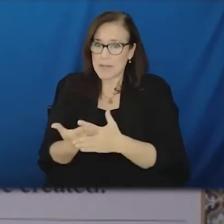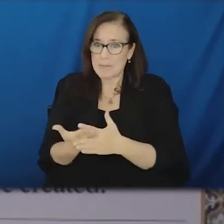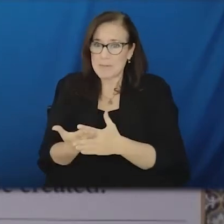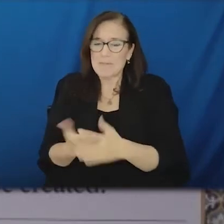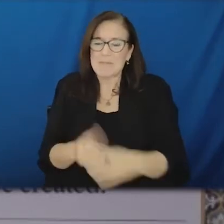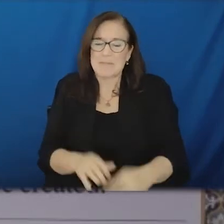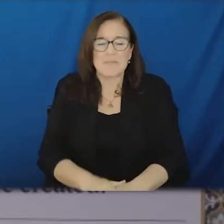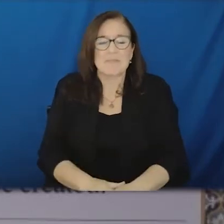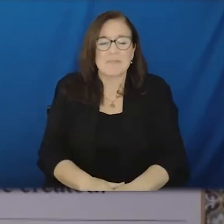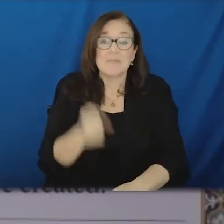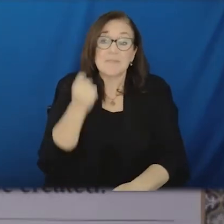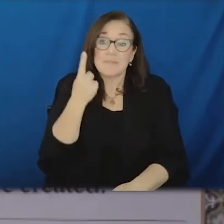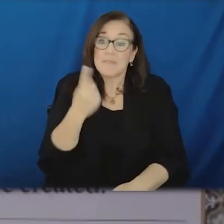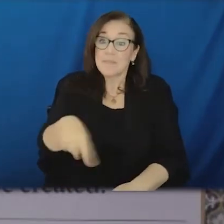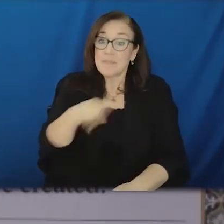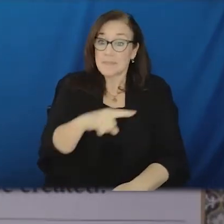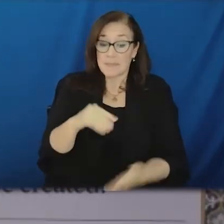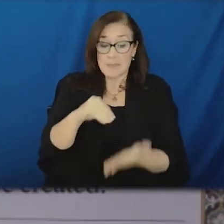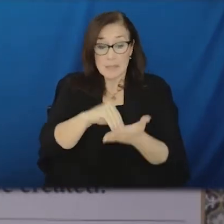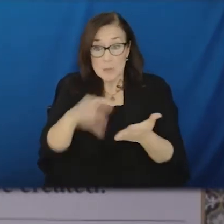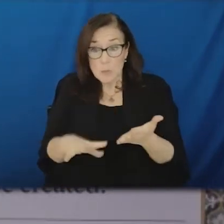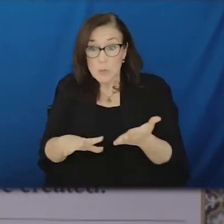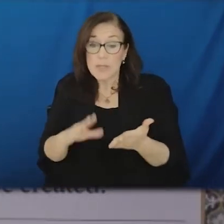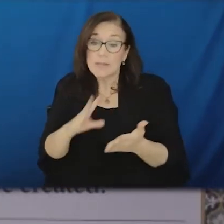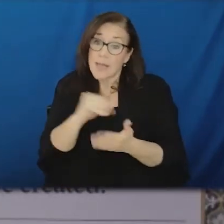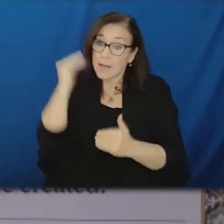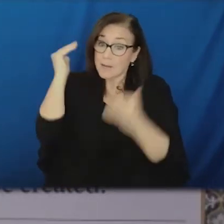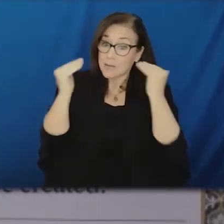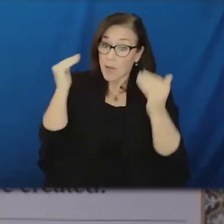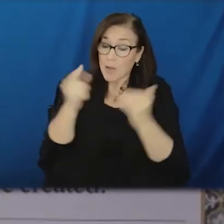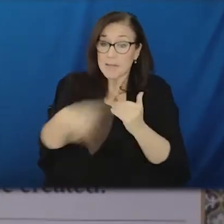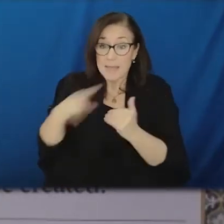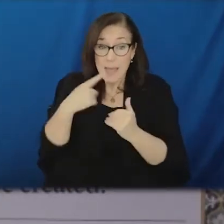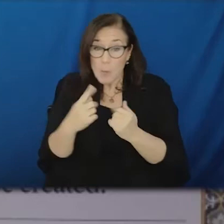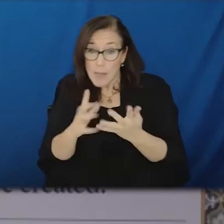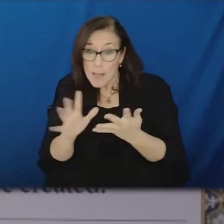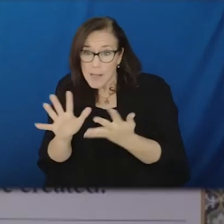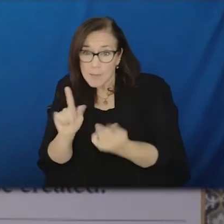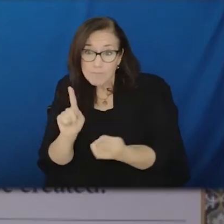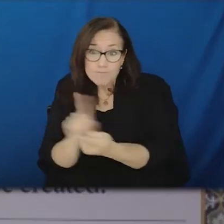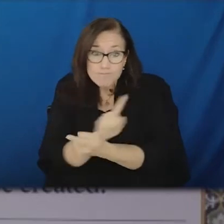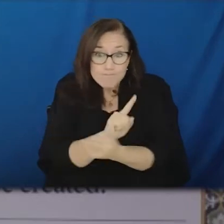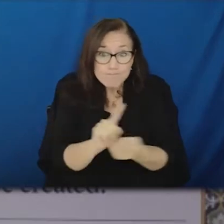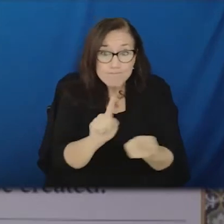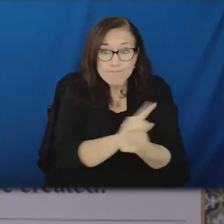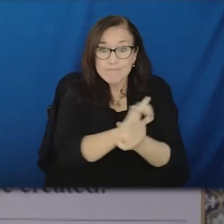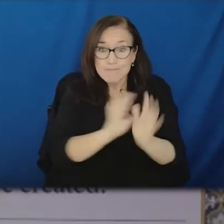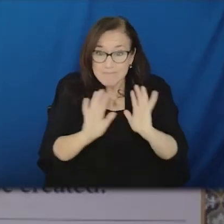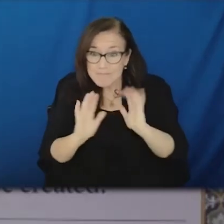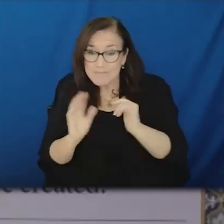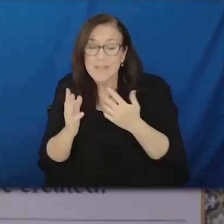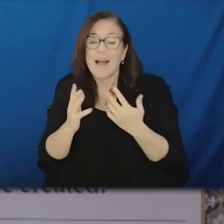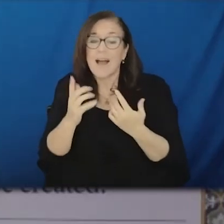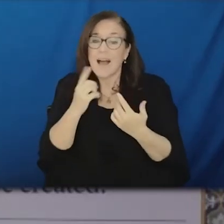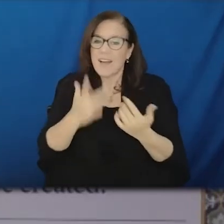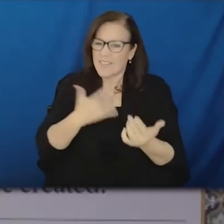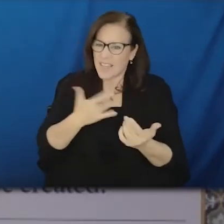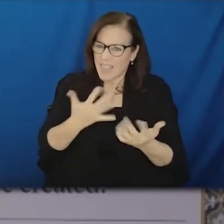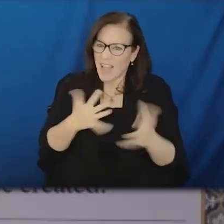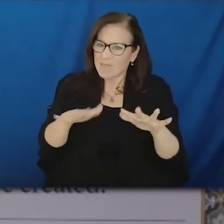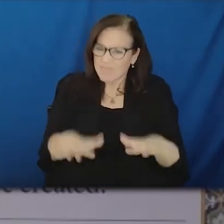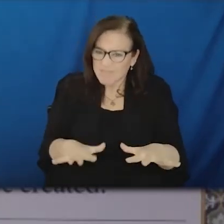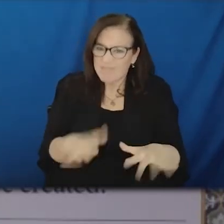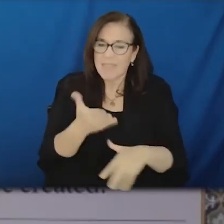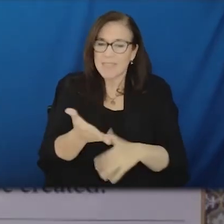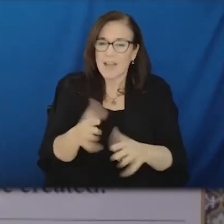give students and adults in the system an opportunity to get acquainted or sometimes reacquainted to their campus, but also get a